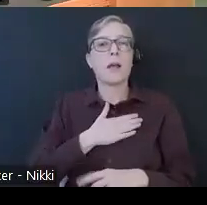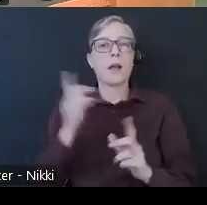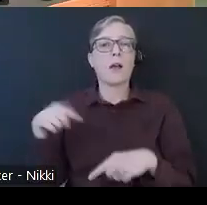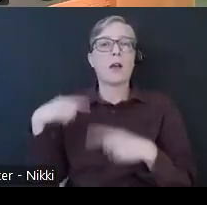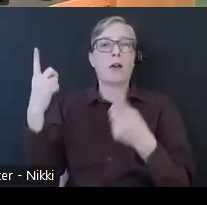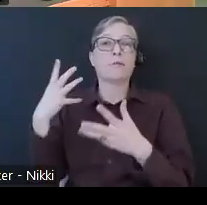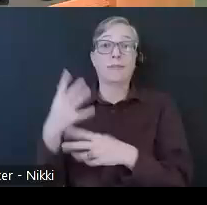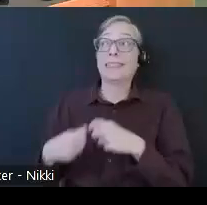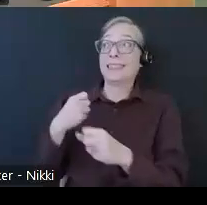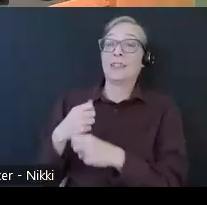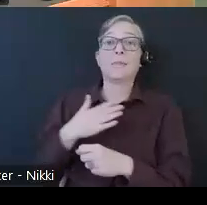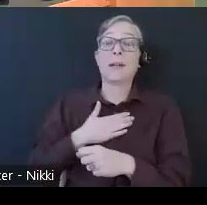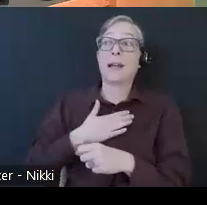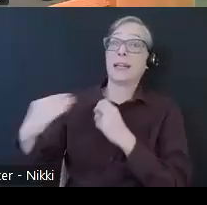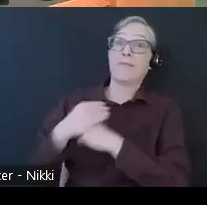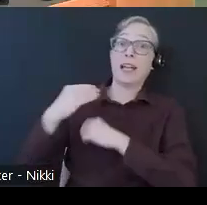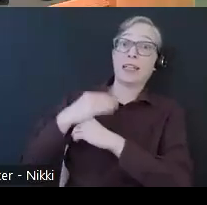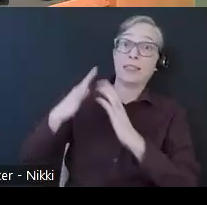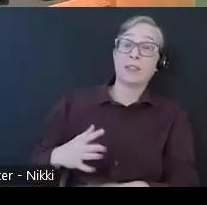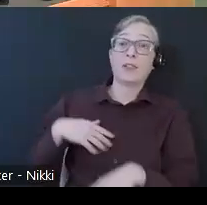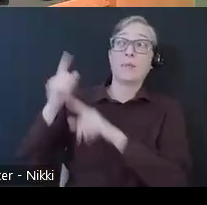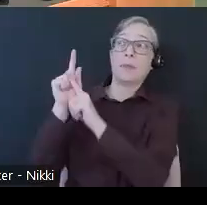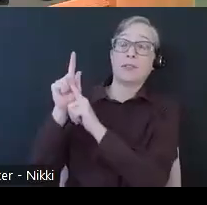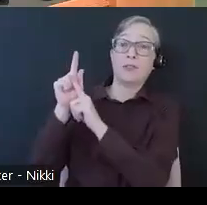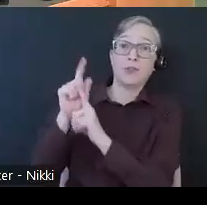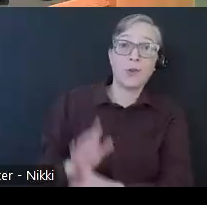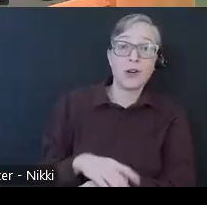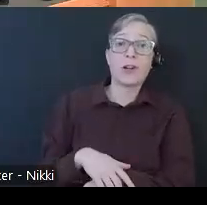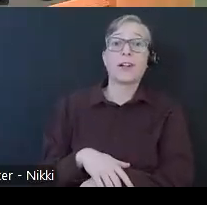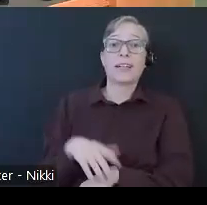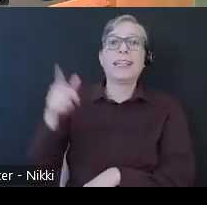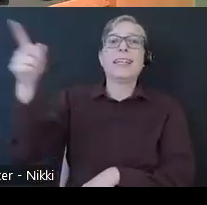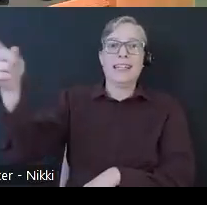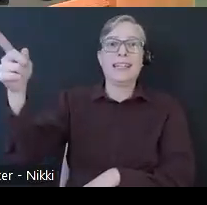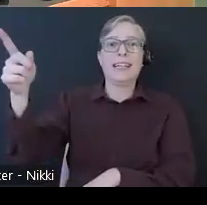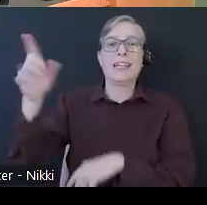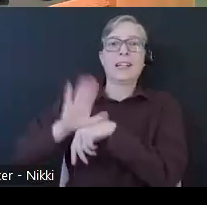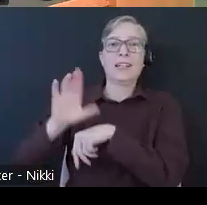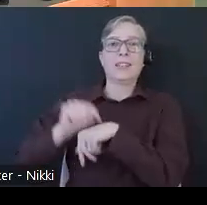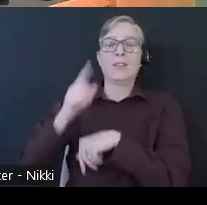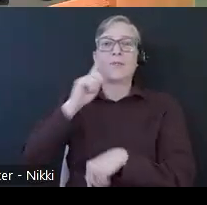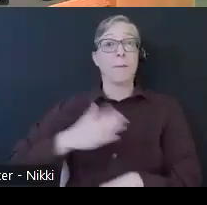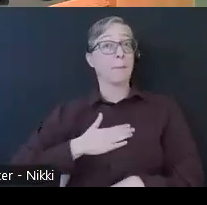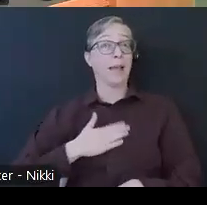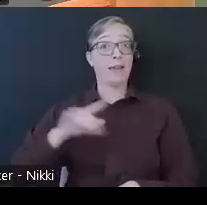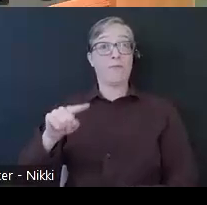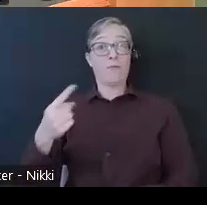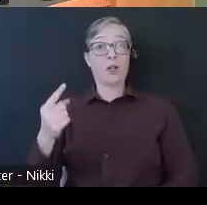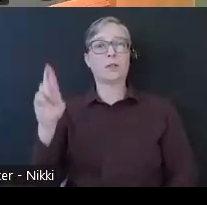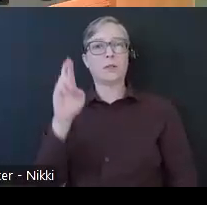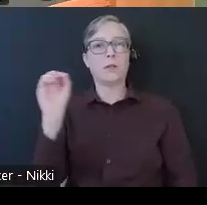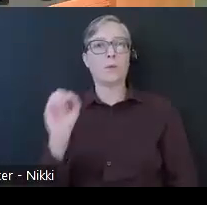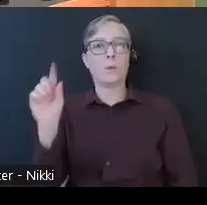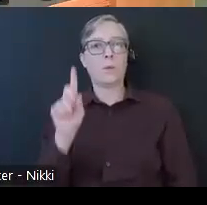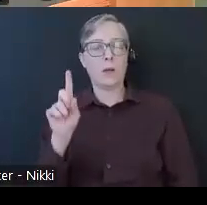mentor. He was a consultant for my first auto one as well. And over the years, I really benefited from a lot of